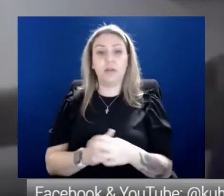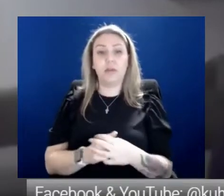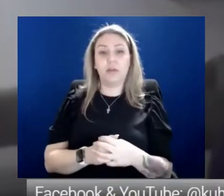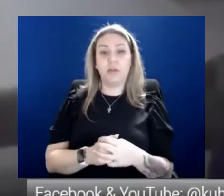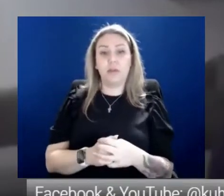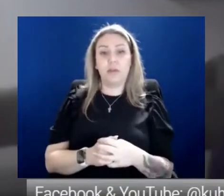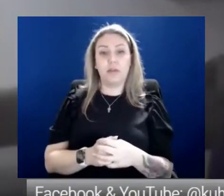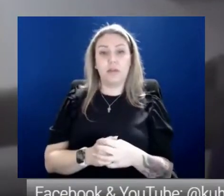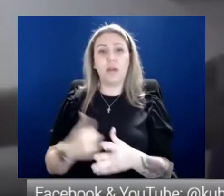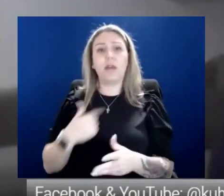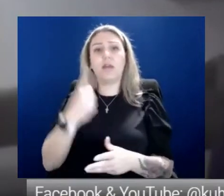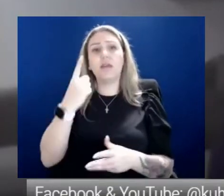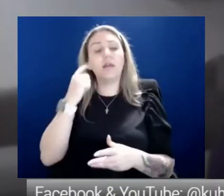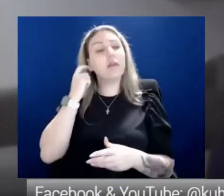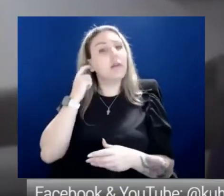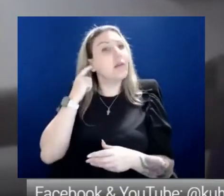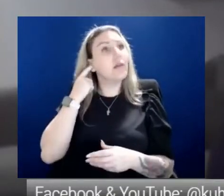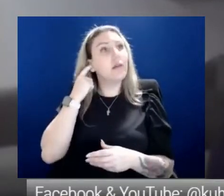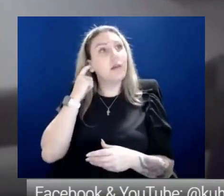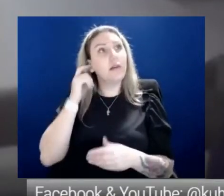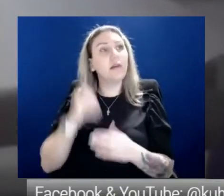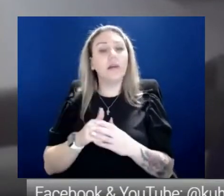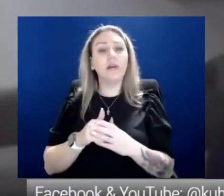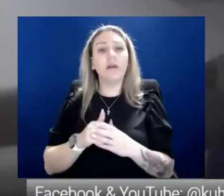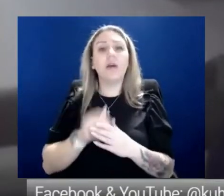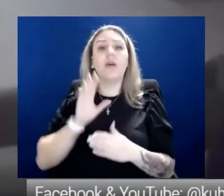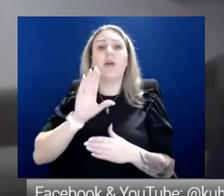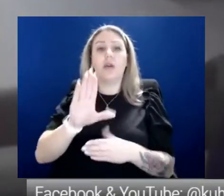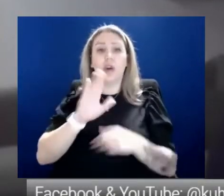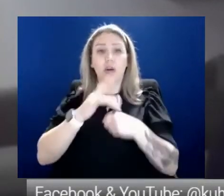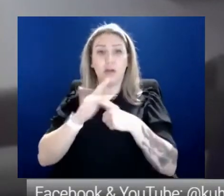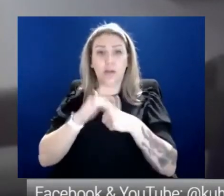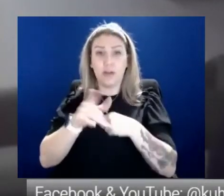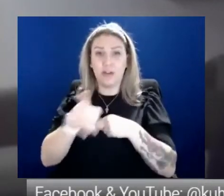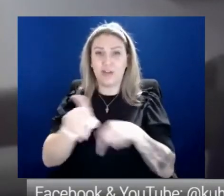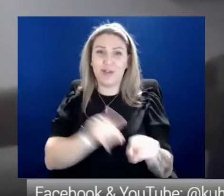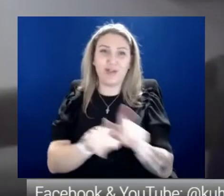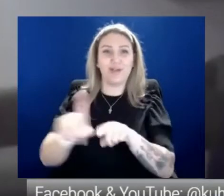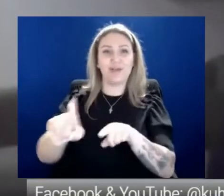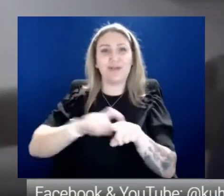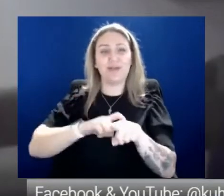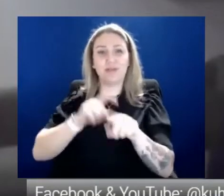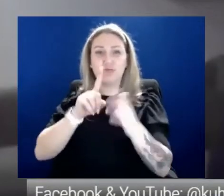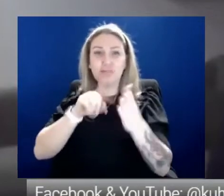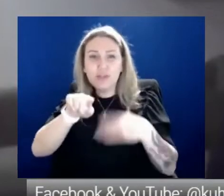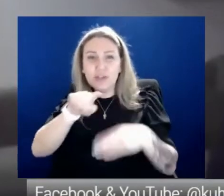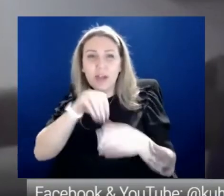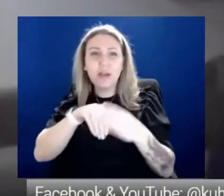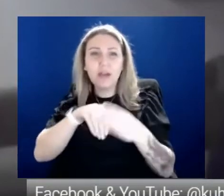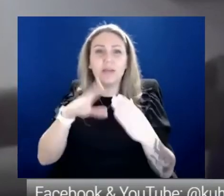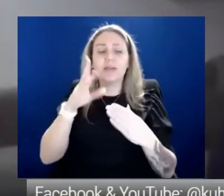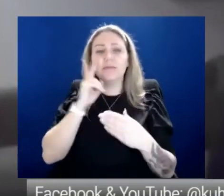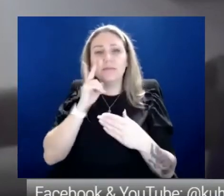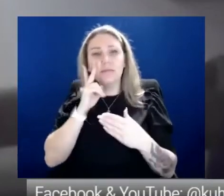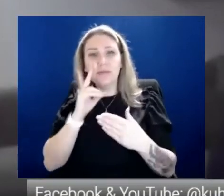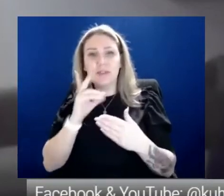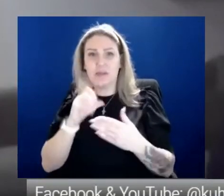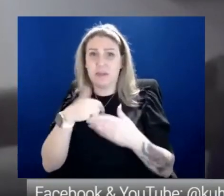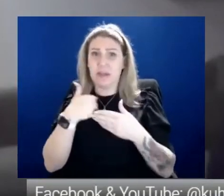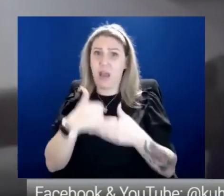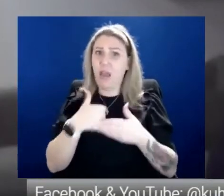I think having her available, but she also called me to check in, which was really helpful because I was busy